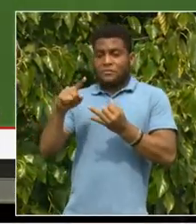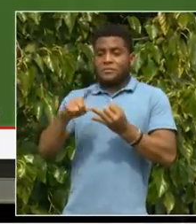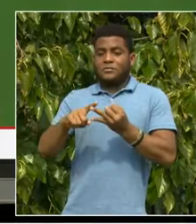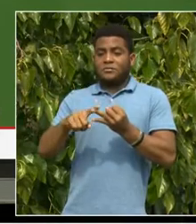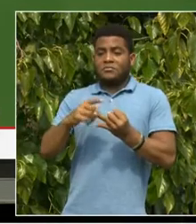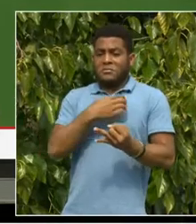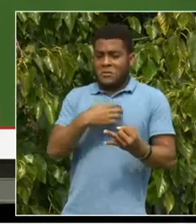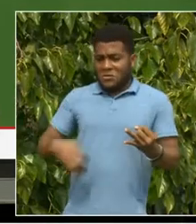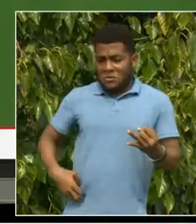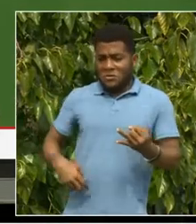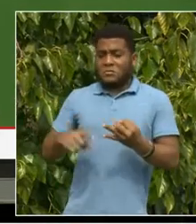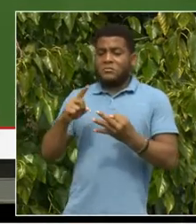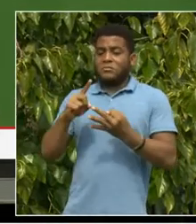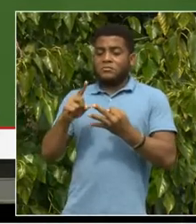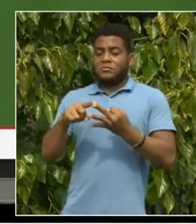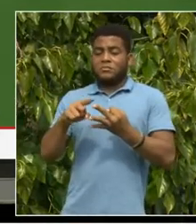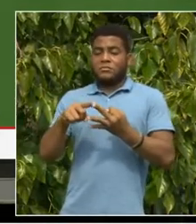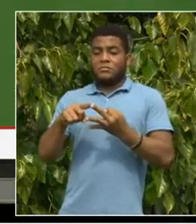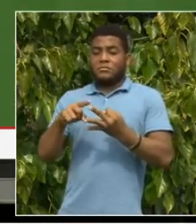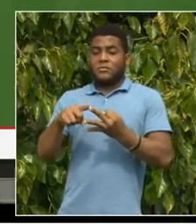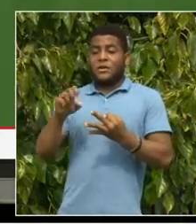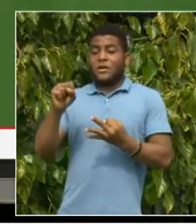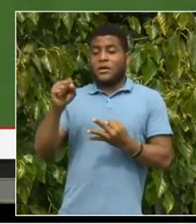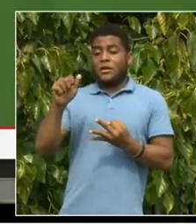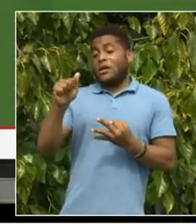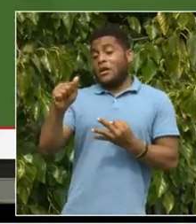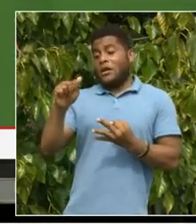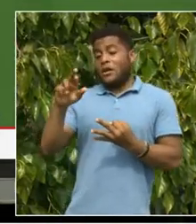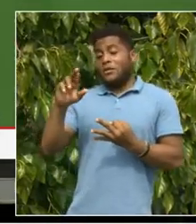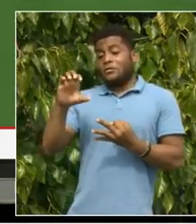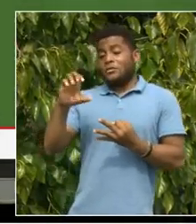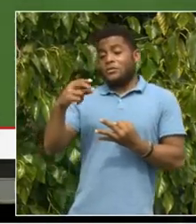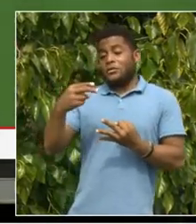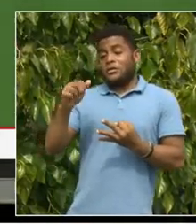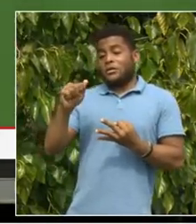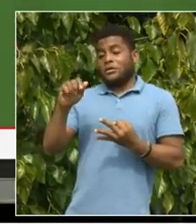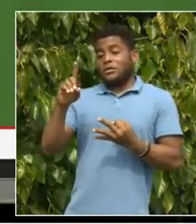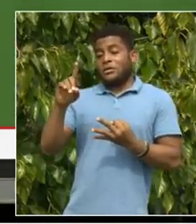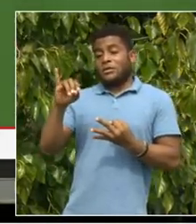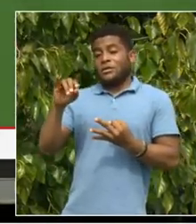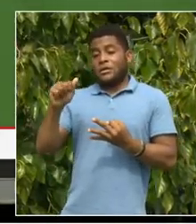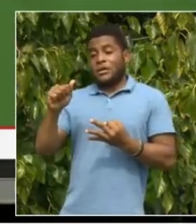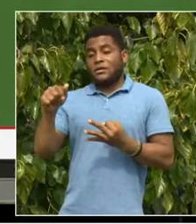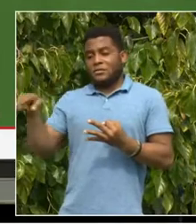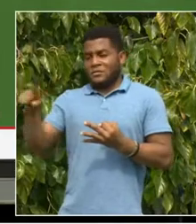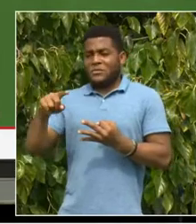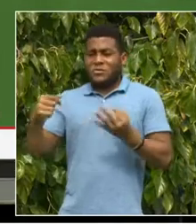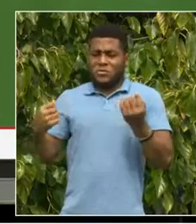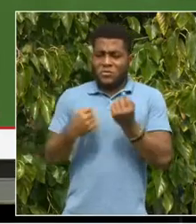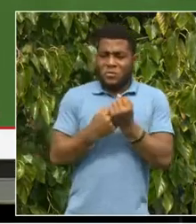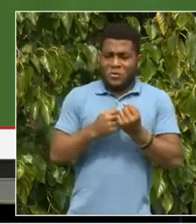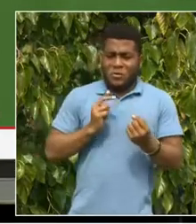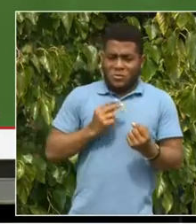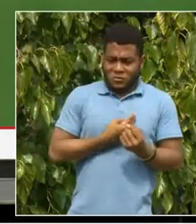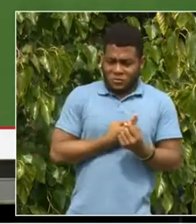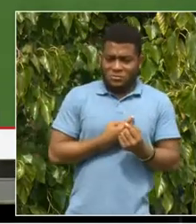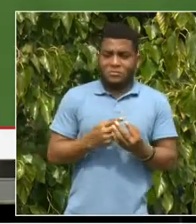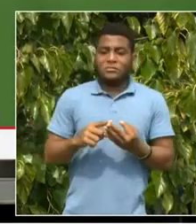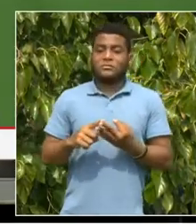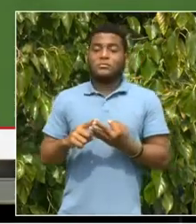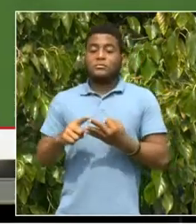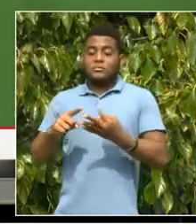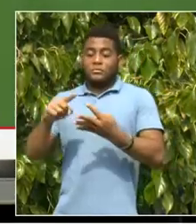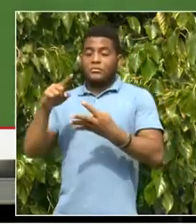Samantha Pounder, and from Courtney Hester Green, community member and mother, about the critical role of